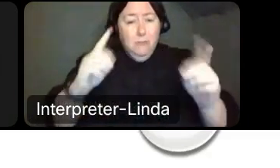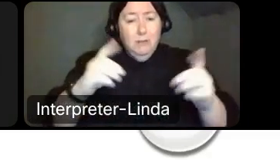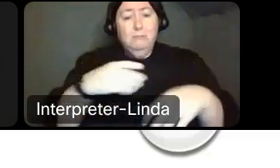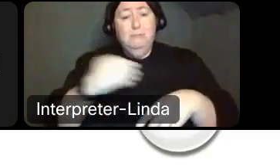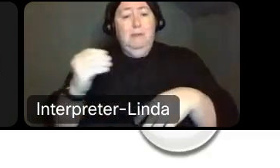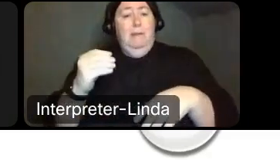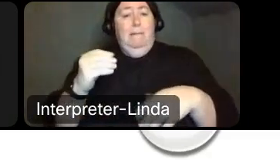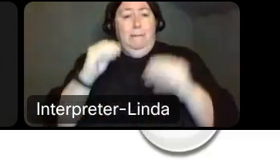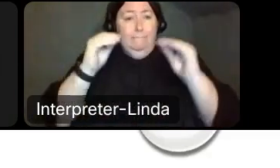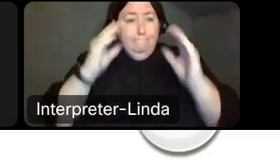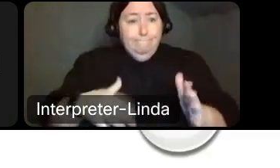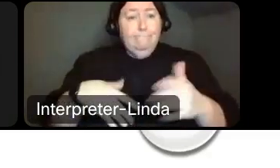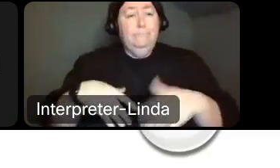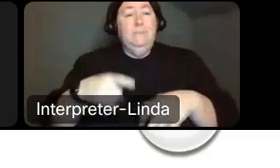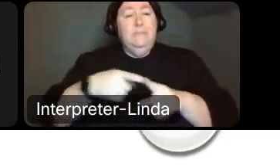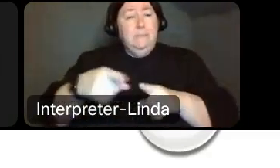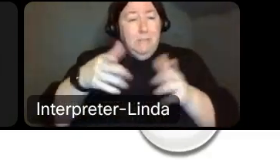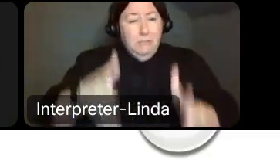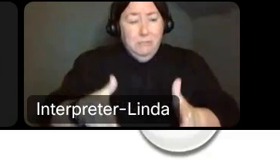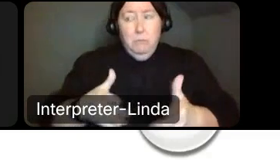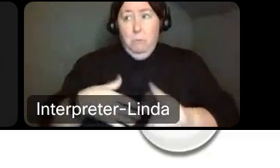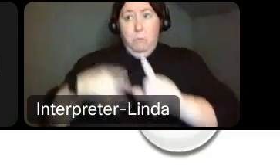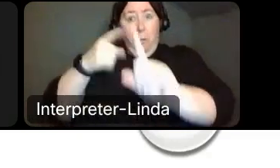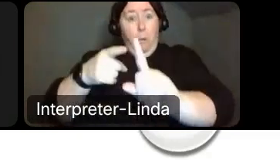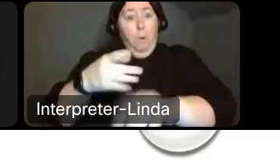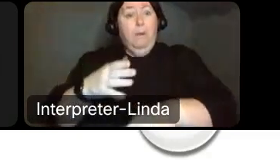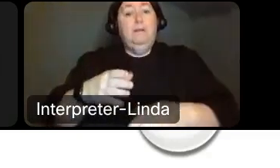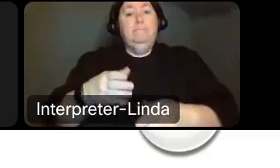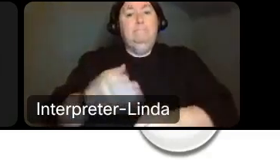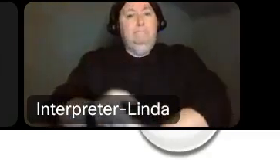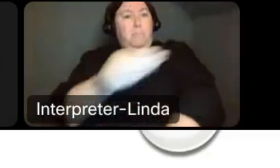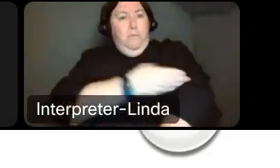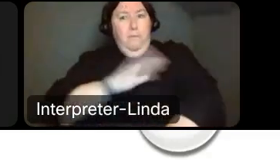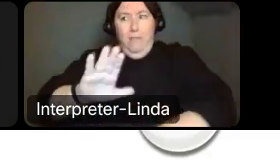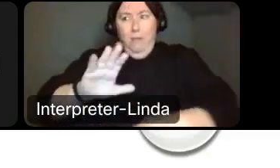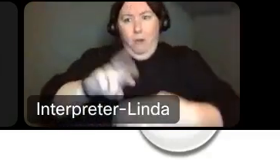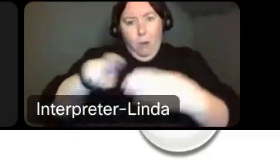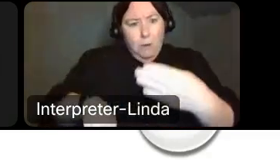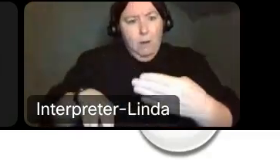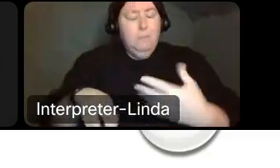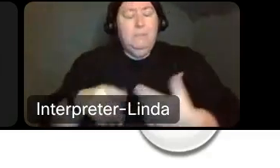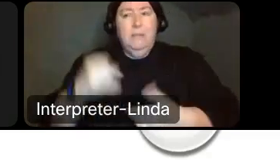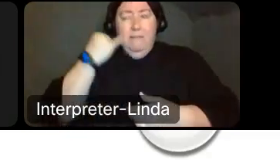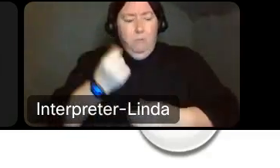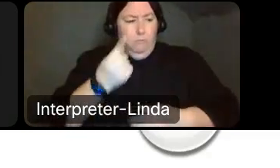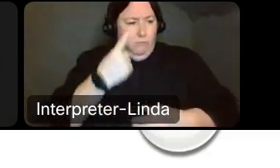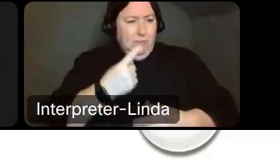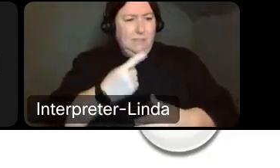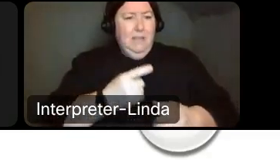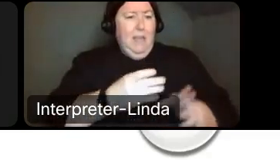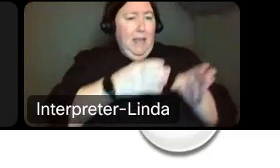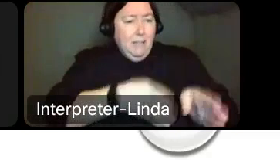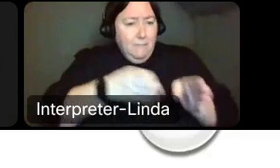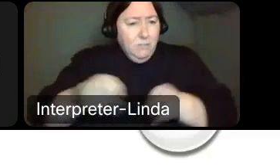improve outcomes for these children. And I think if we have a really strong understanding of individual